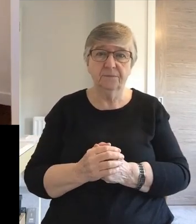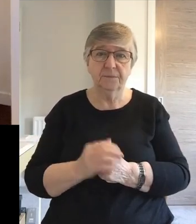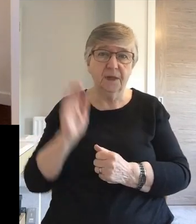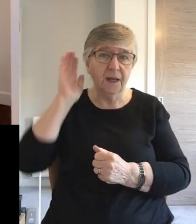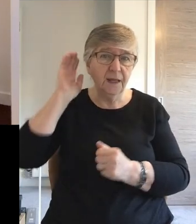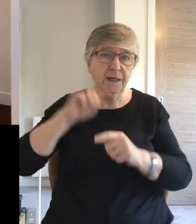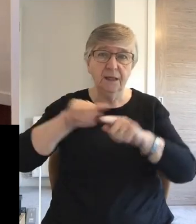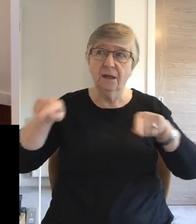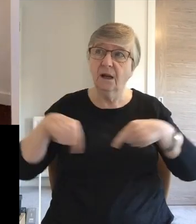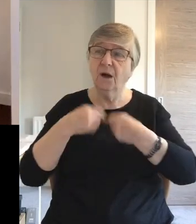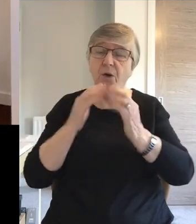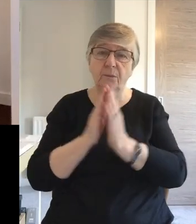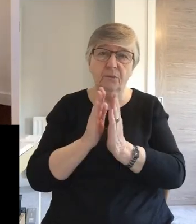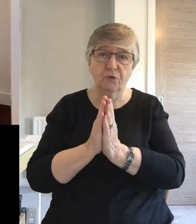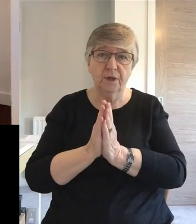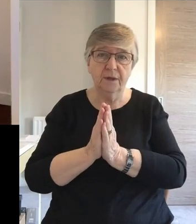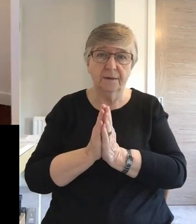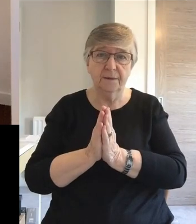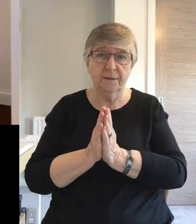And hear our prayer